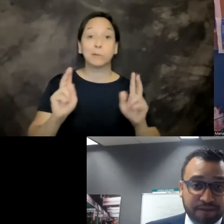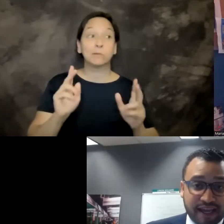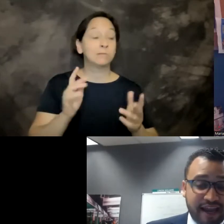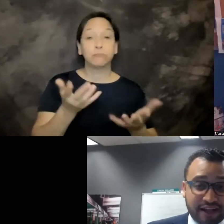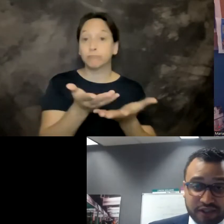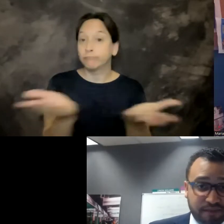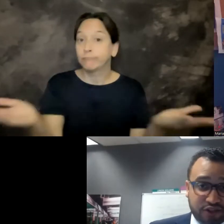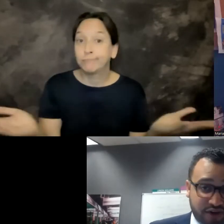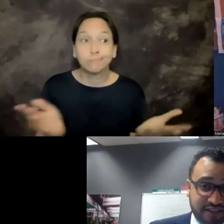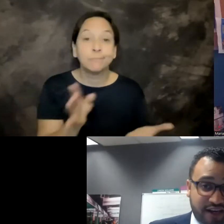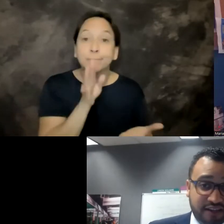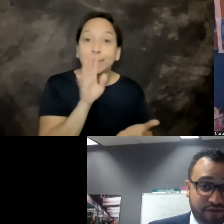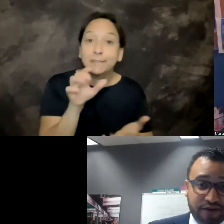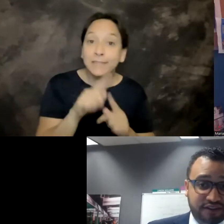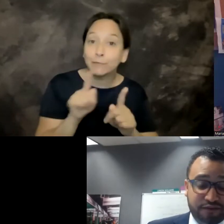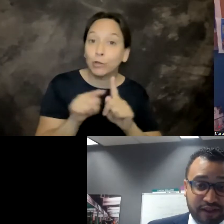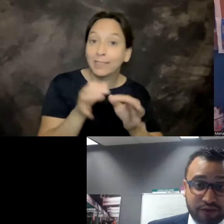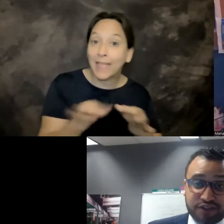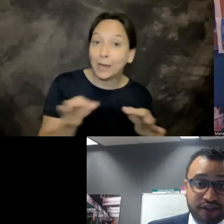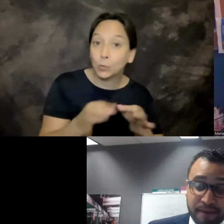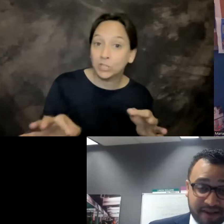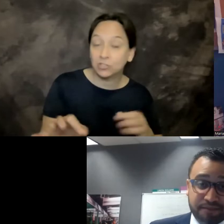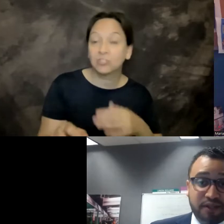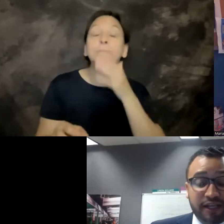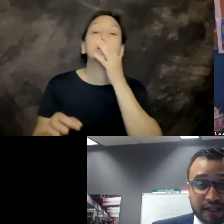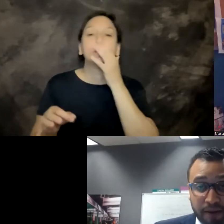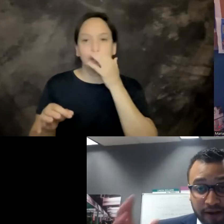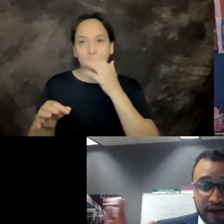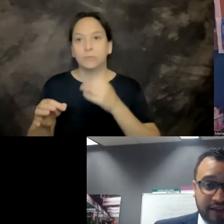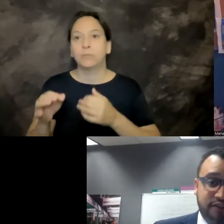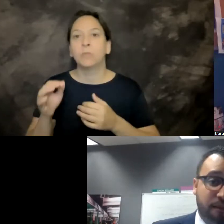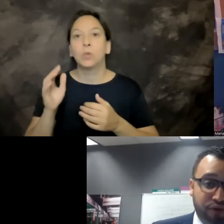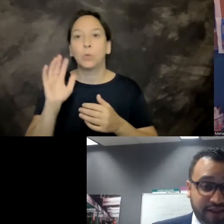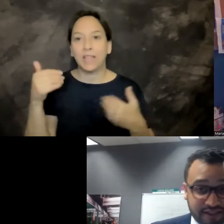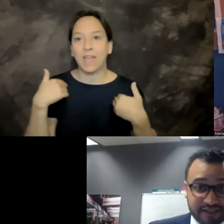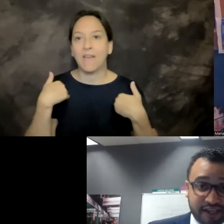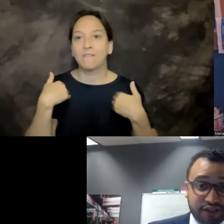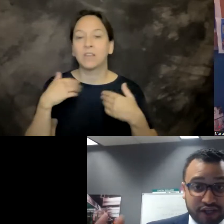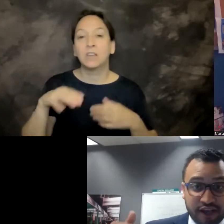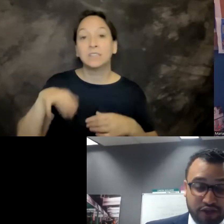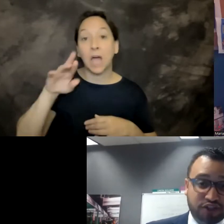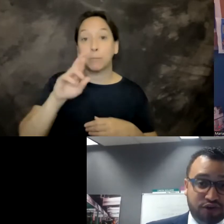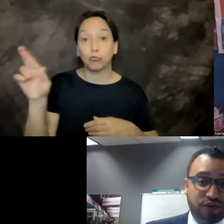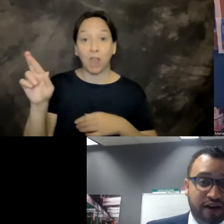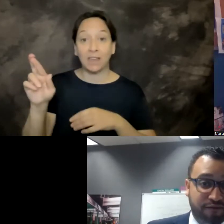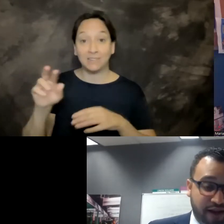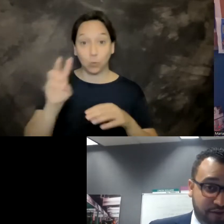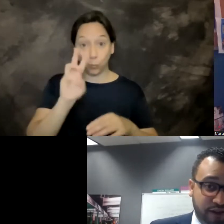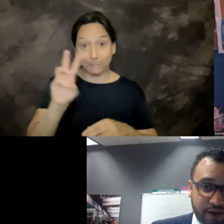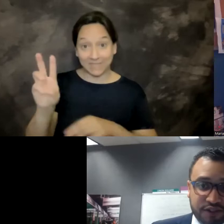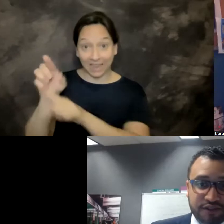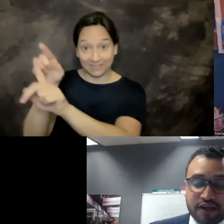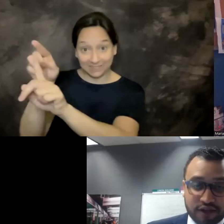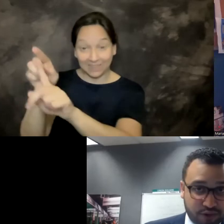MBTA website can actually be translated into various different languages by simply clicking the button at the top right that says English, and you can scroll down and find